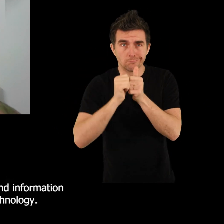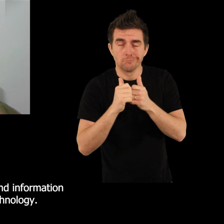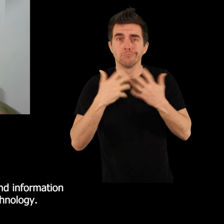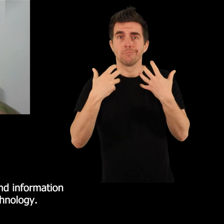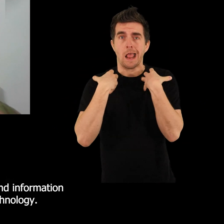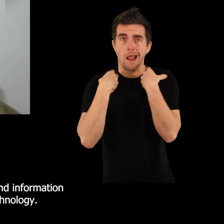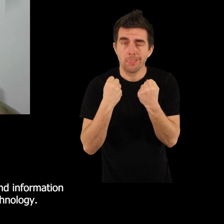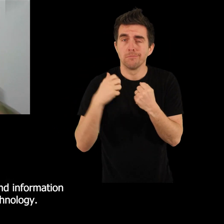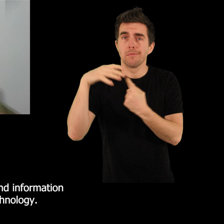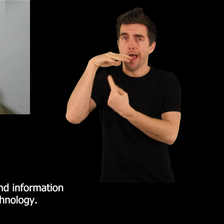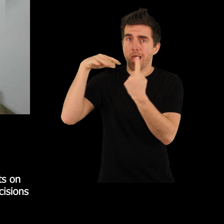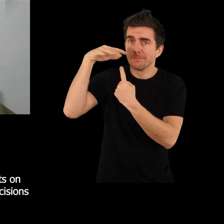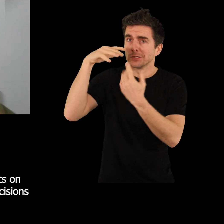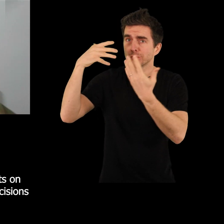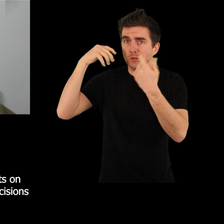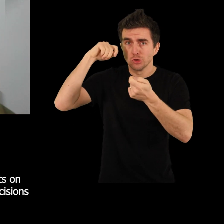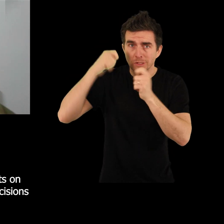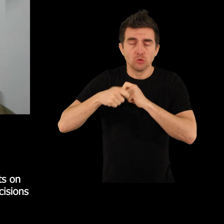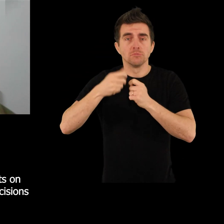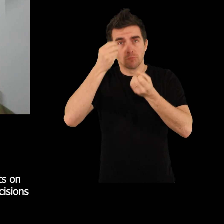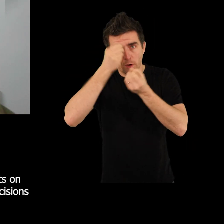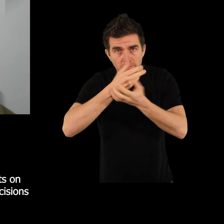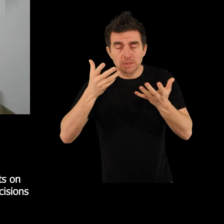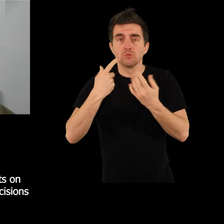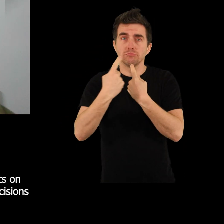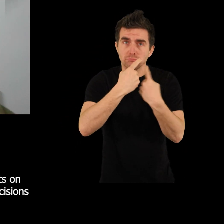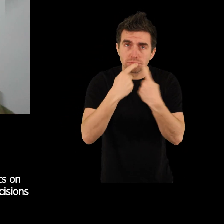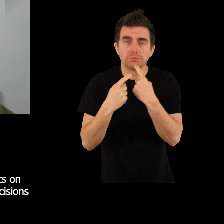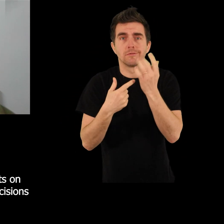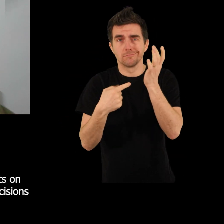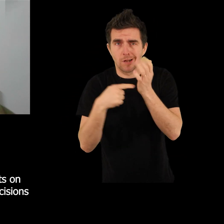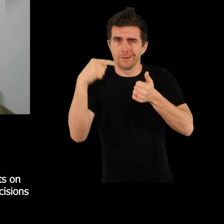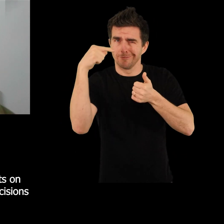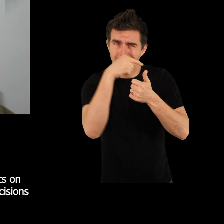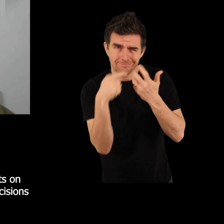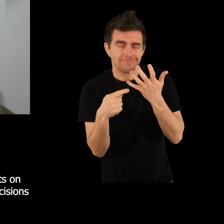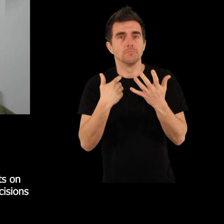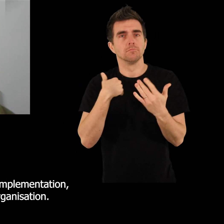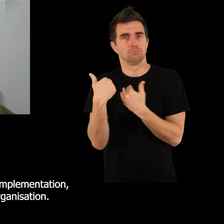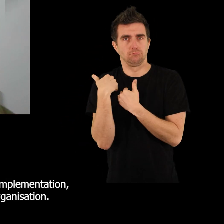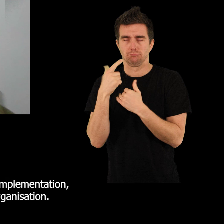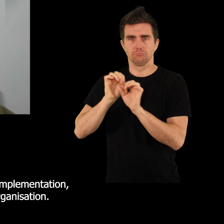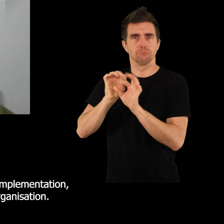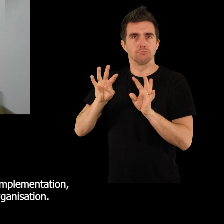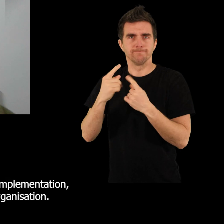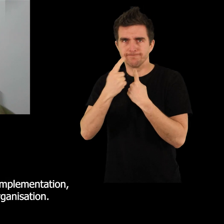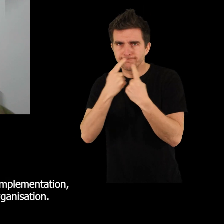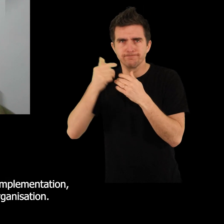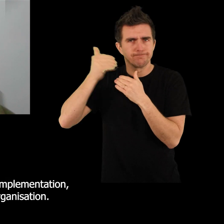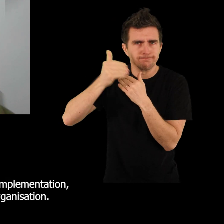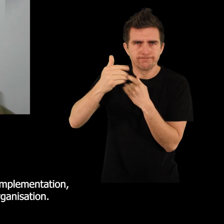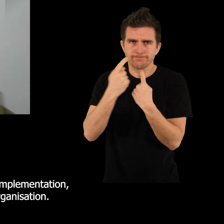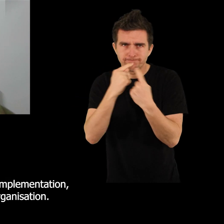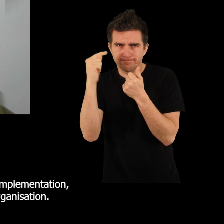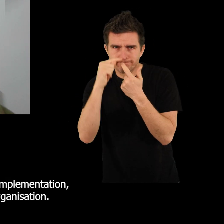communication technology. Our executive committee meets on the regular basis to take decisions related to the project